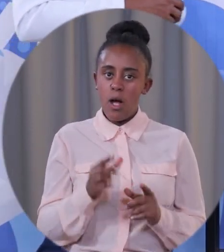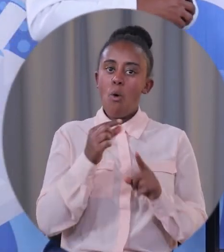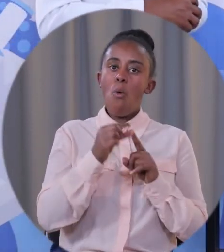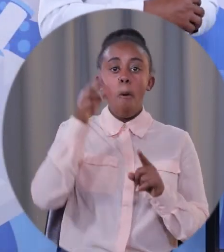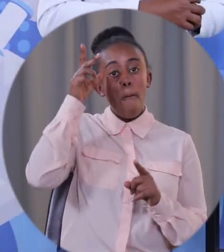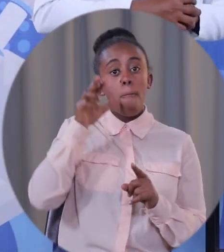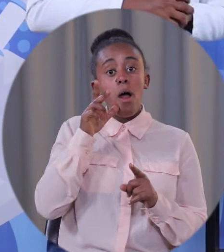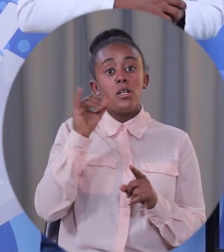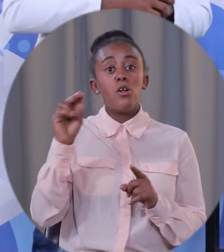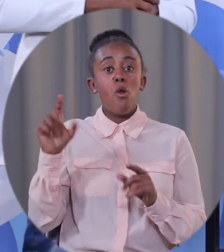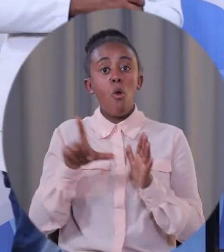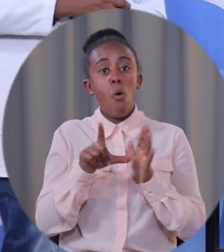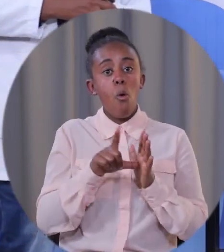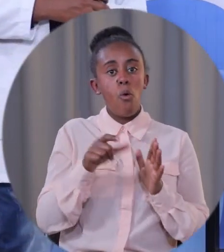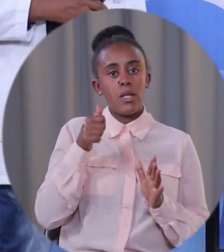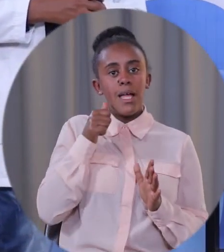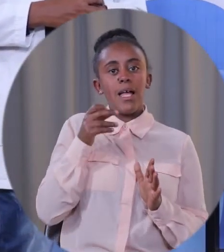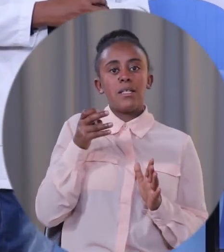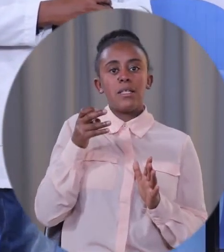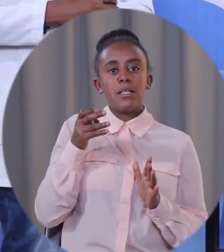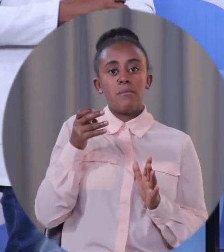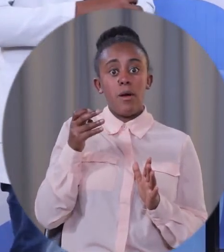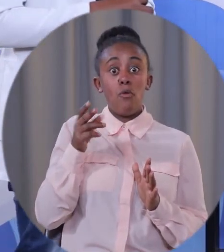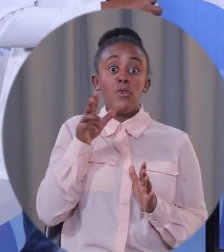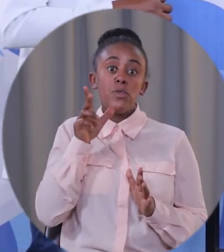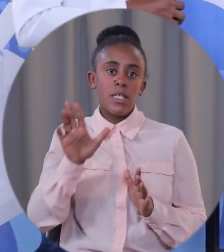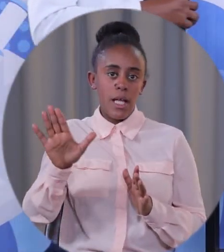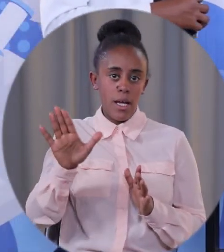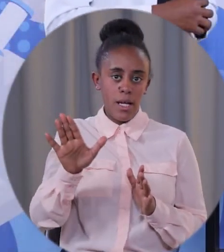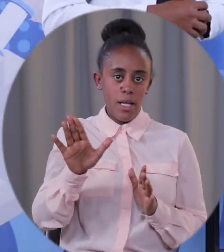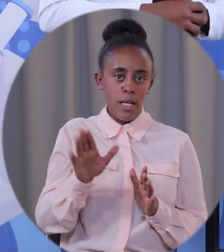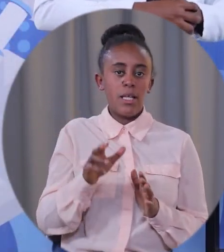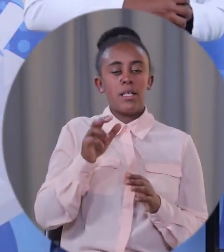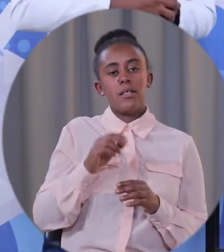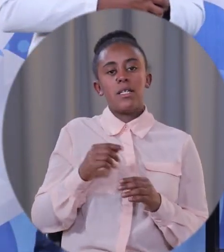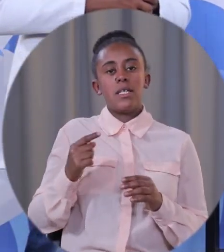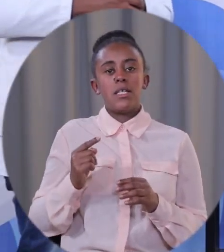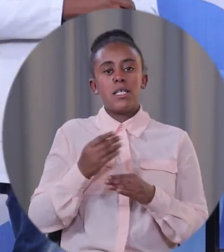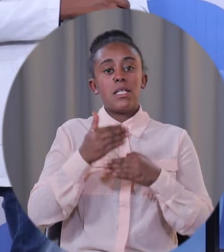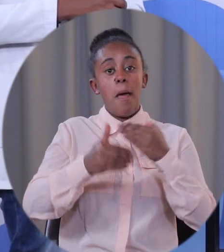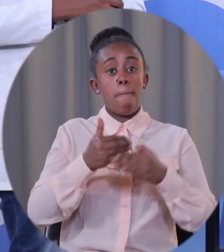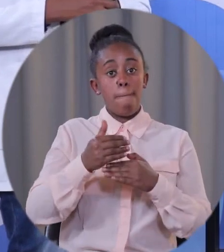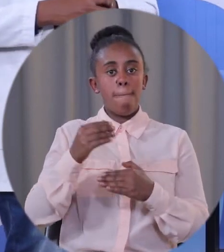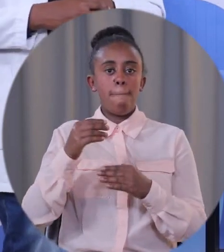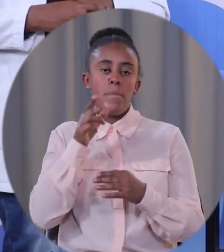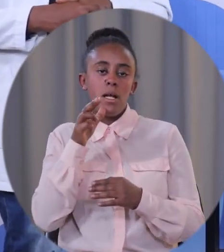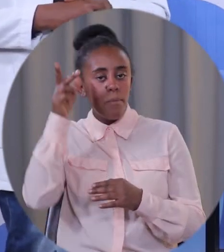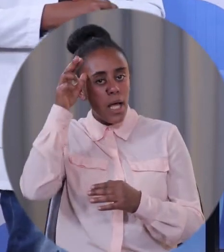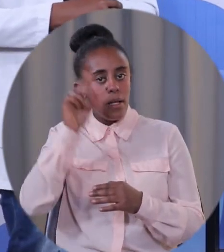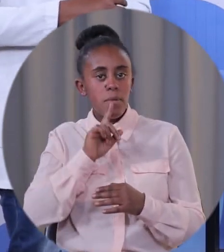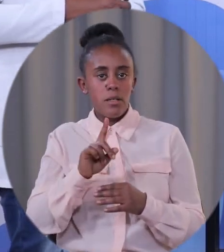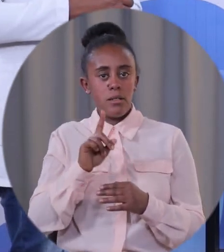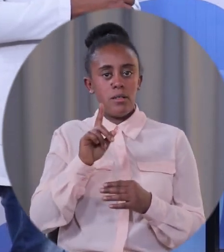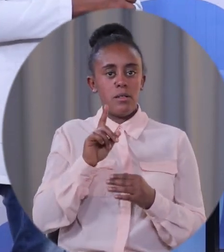word brother-in-law means the husband of your sister. The word stepbrother means your mother's son, but not your